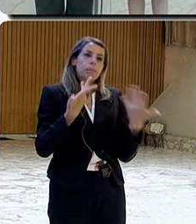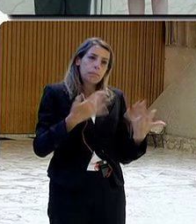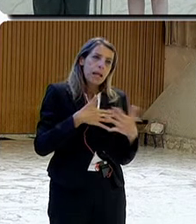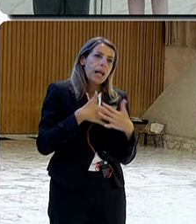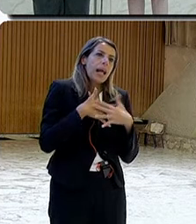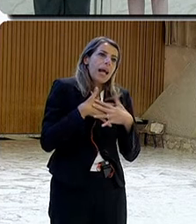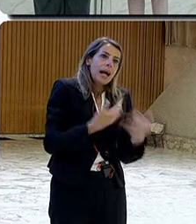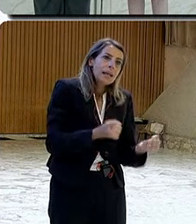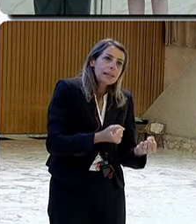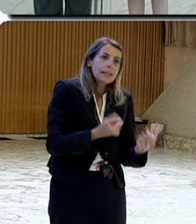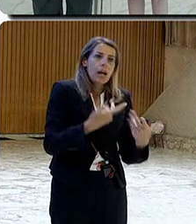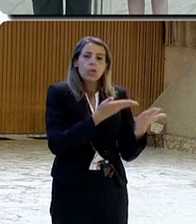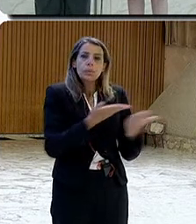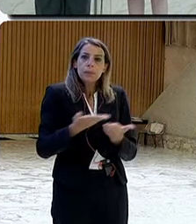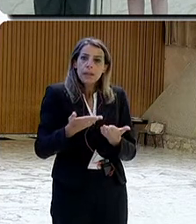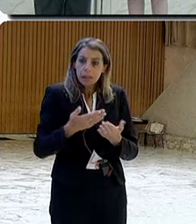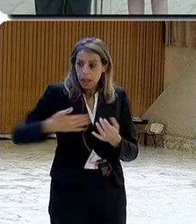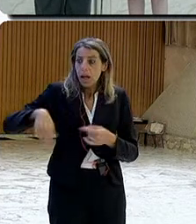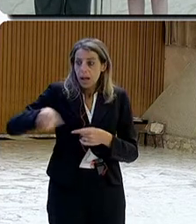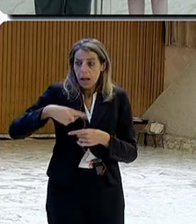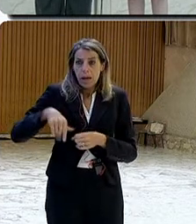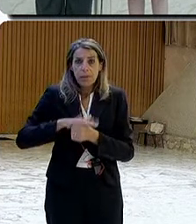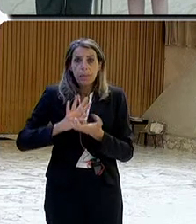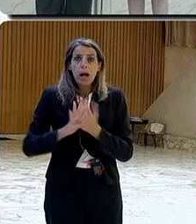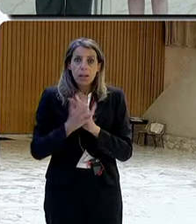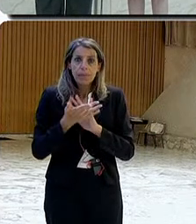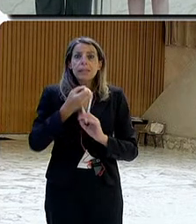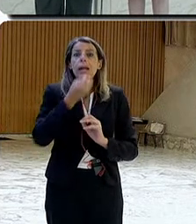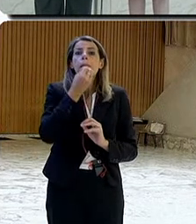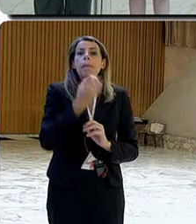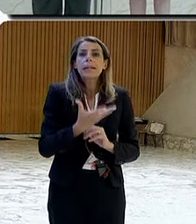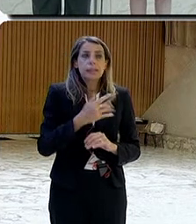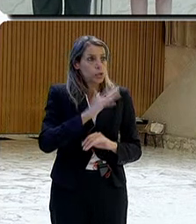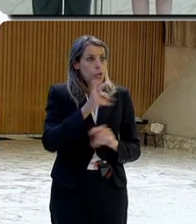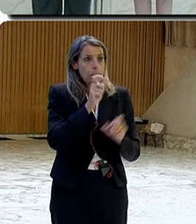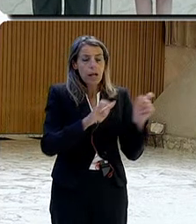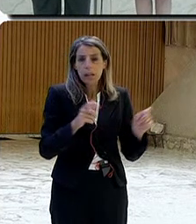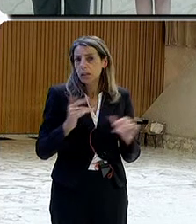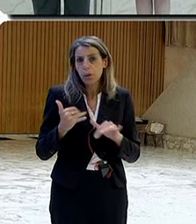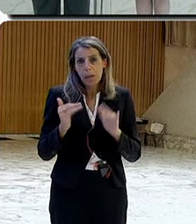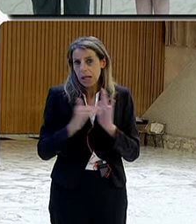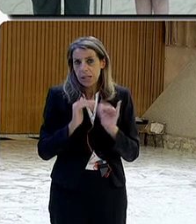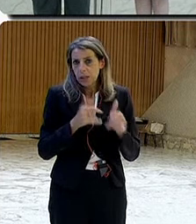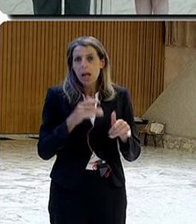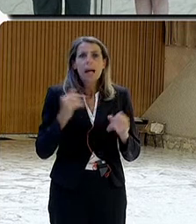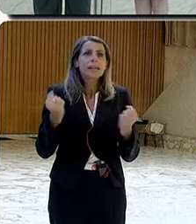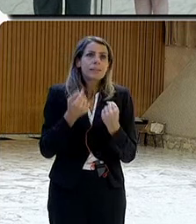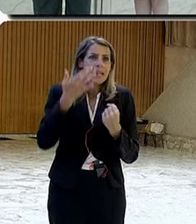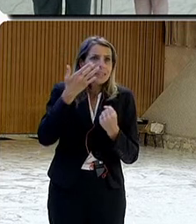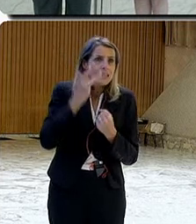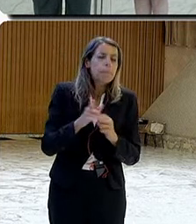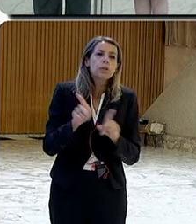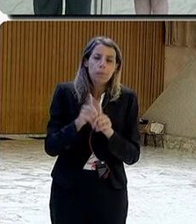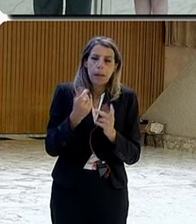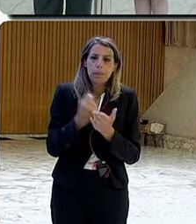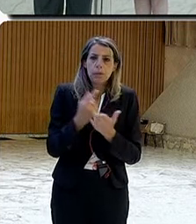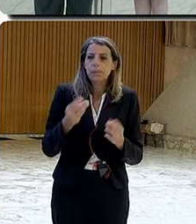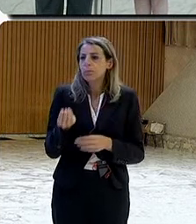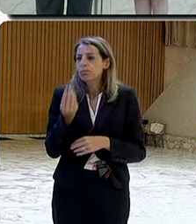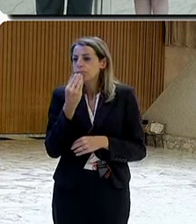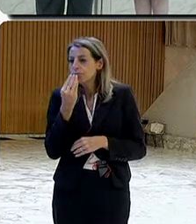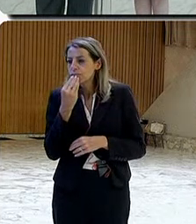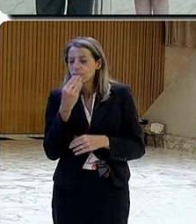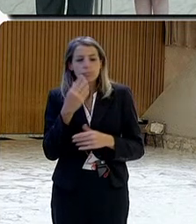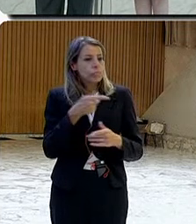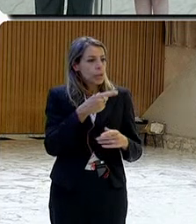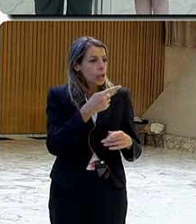can be a profound blessing to others without even leaving their front door. Simple but meaningful activities such as cooking meals for a neighbor in need,